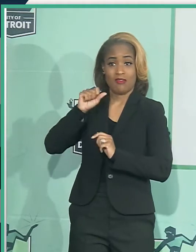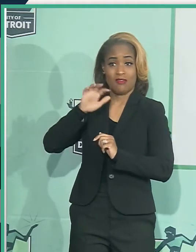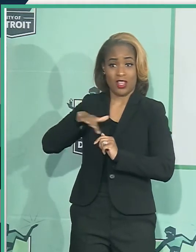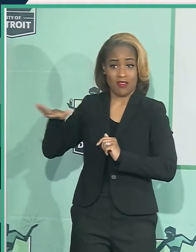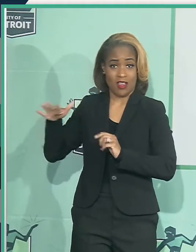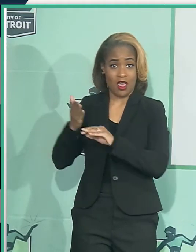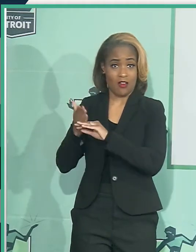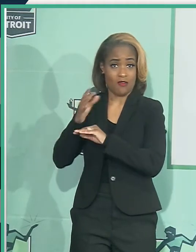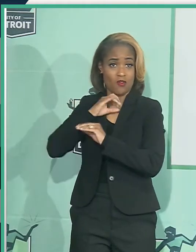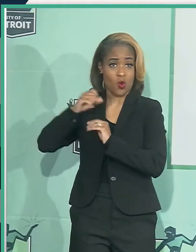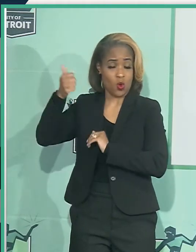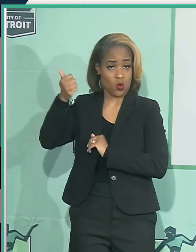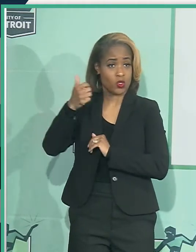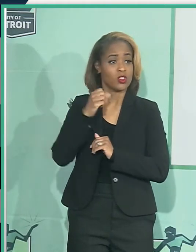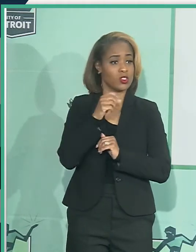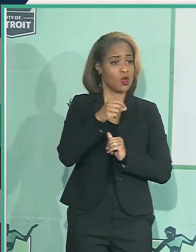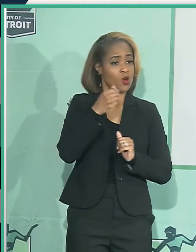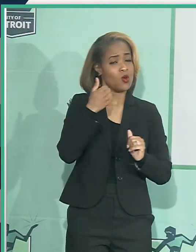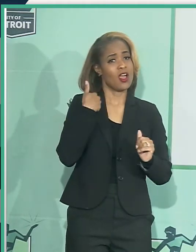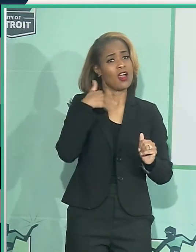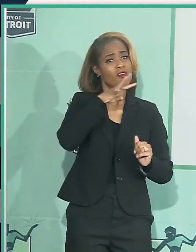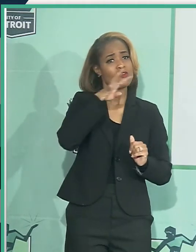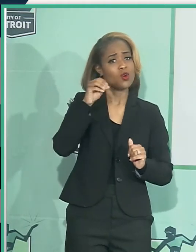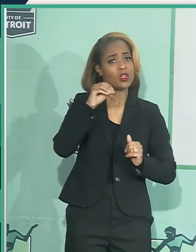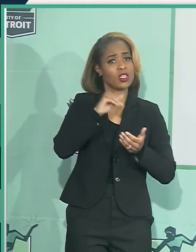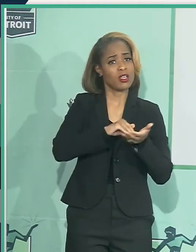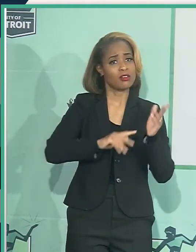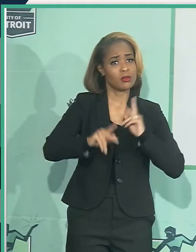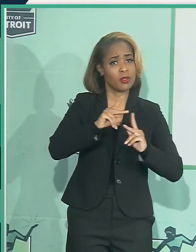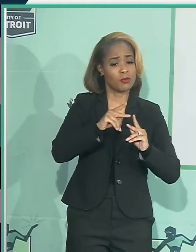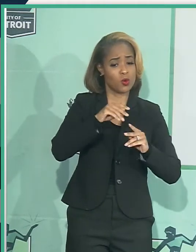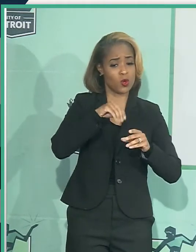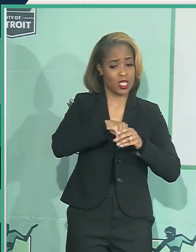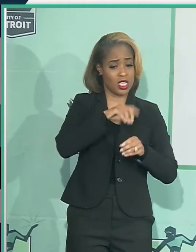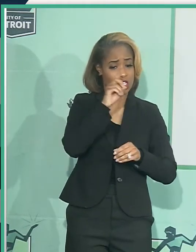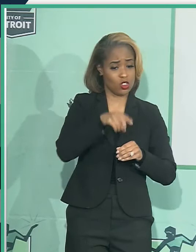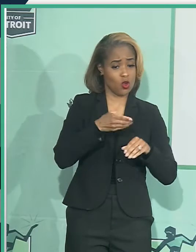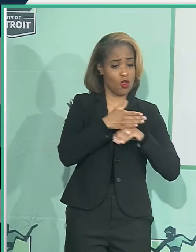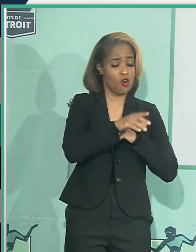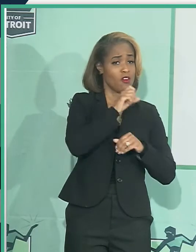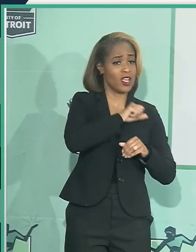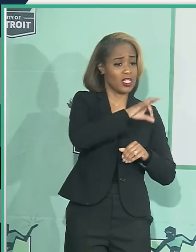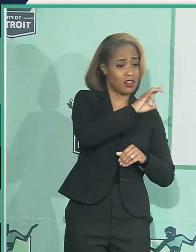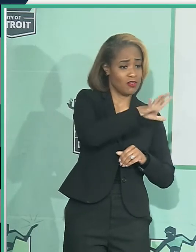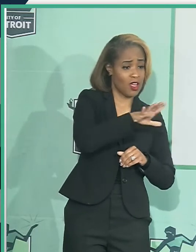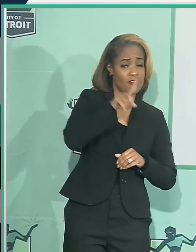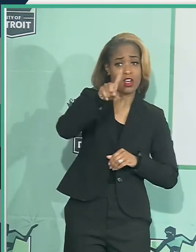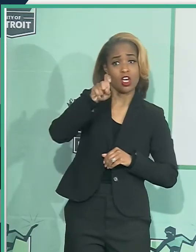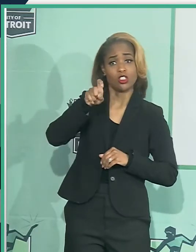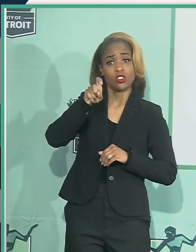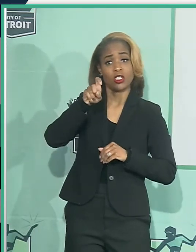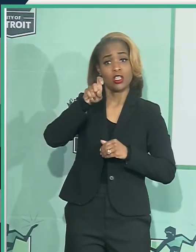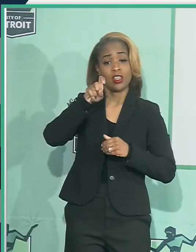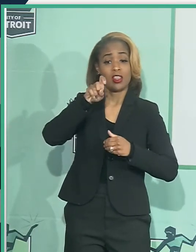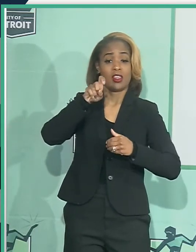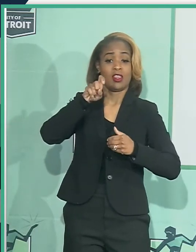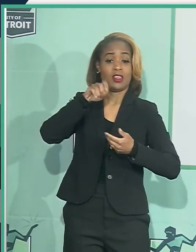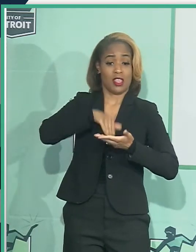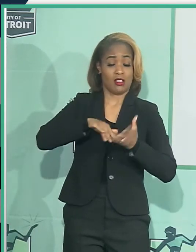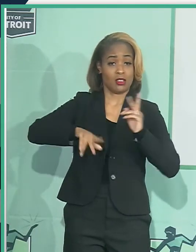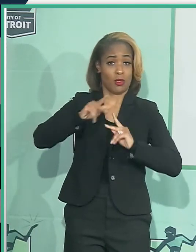I talked about this math before, we have 40,000 people in the city over 75, 100,000 over 65.